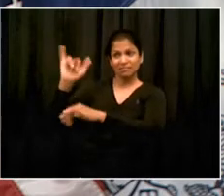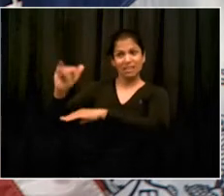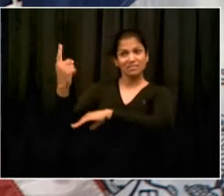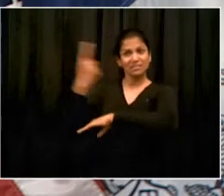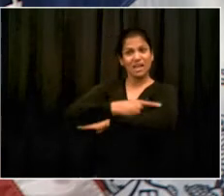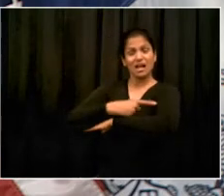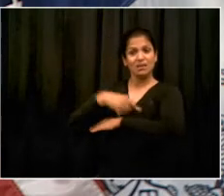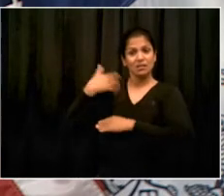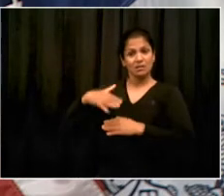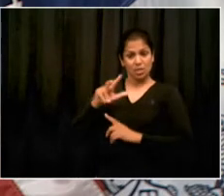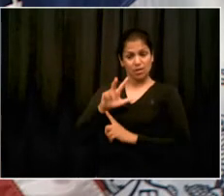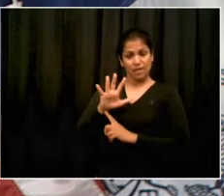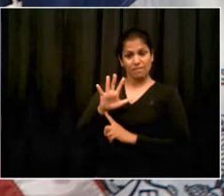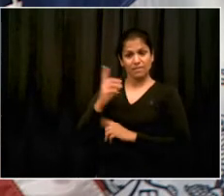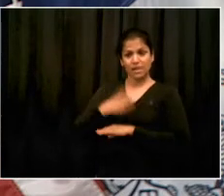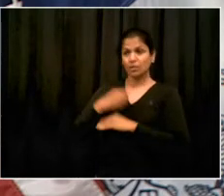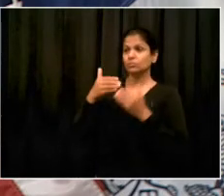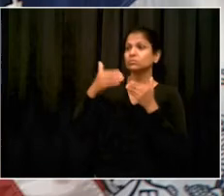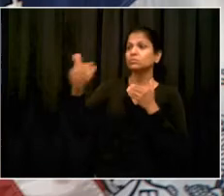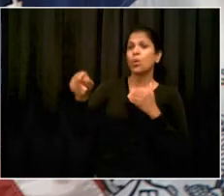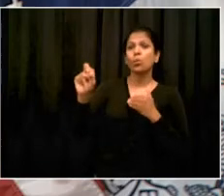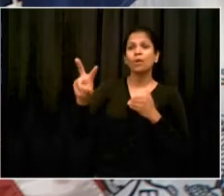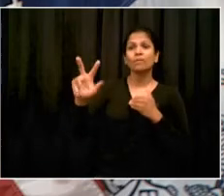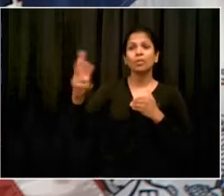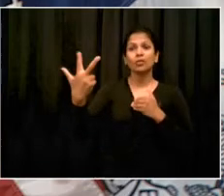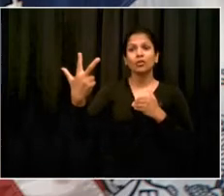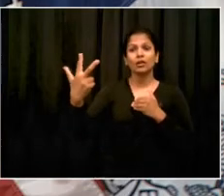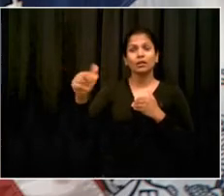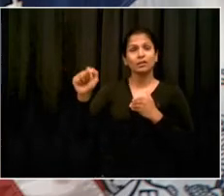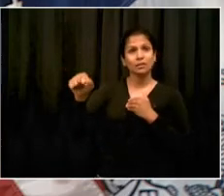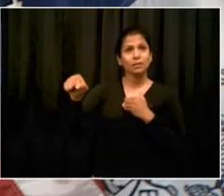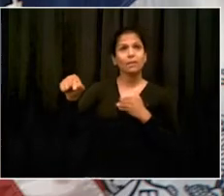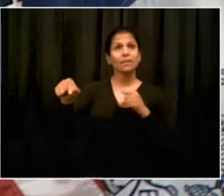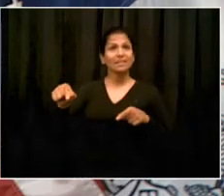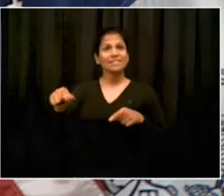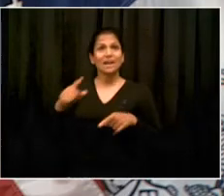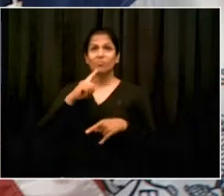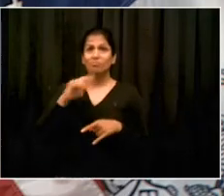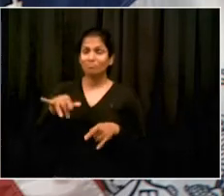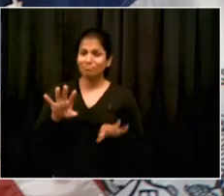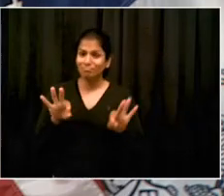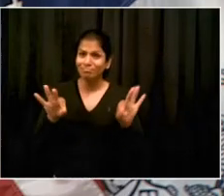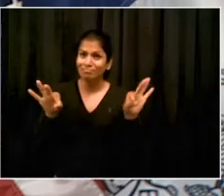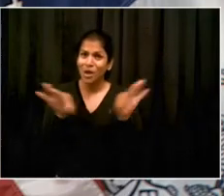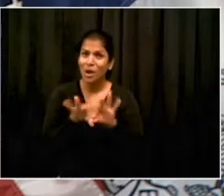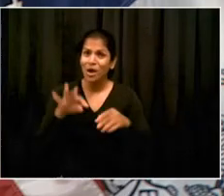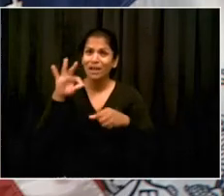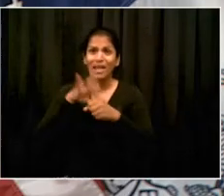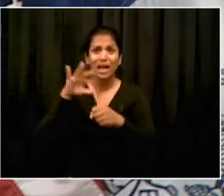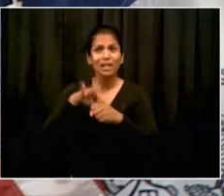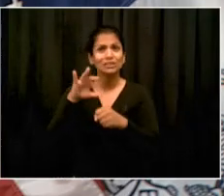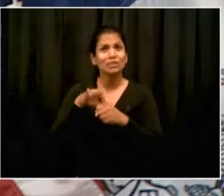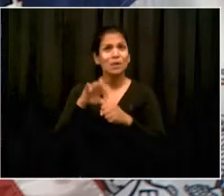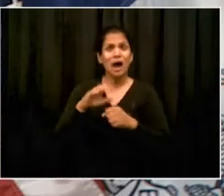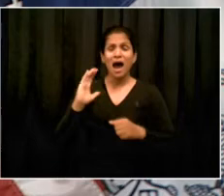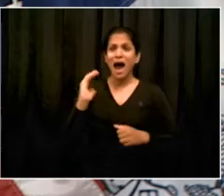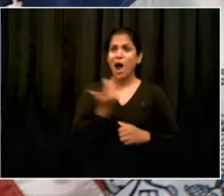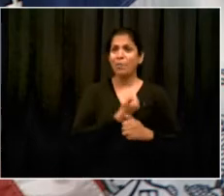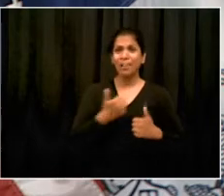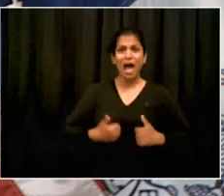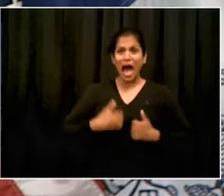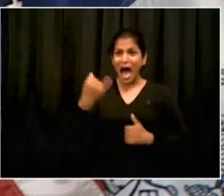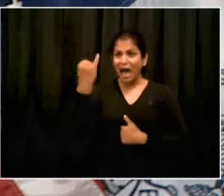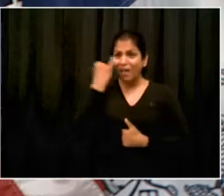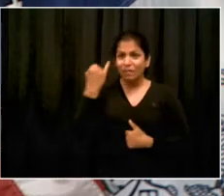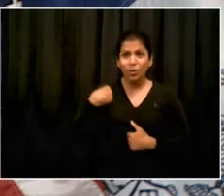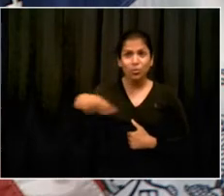lifetime. So the best thing the Board of Elections could do is really over-communicate with the voters of this city and apologize to the ones who got the wrong ballot and get them the right